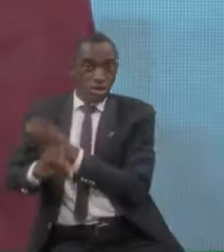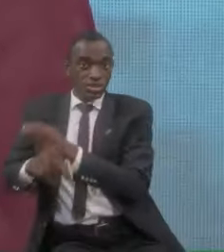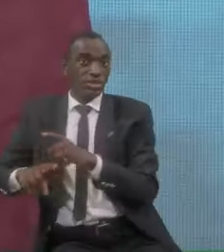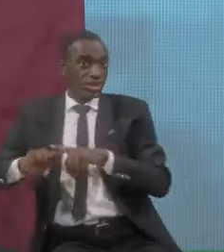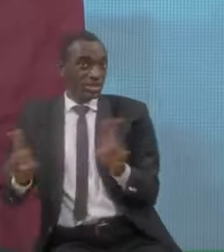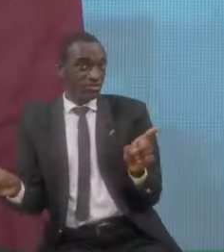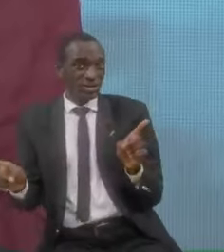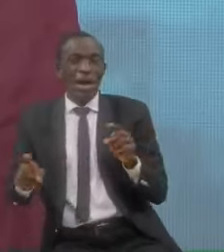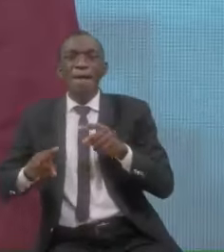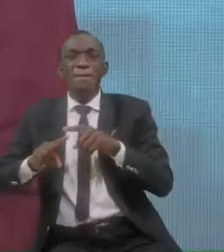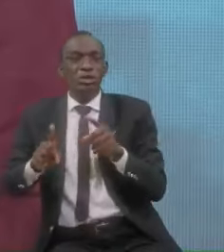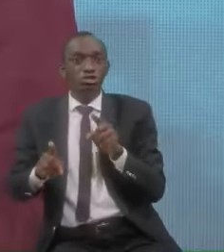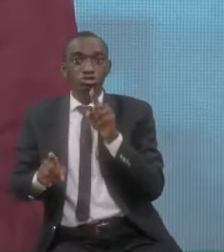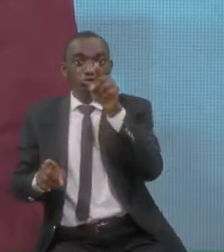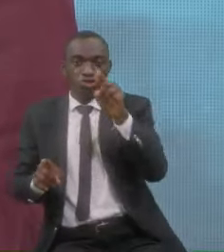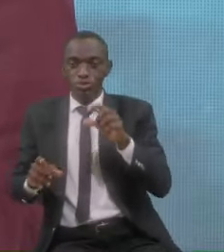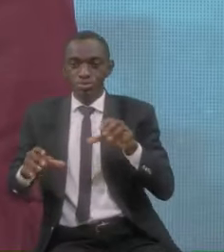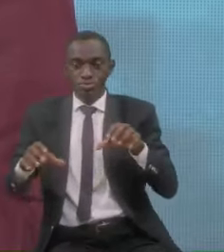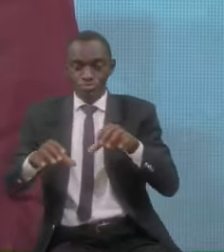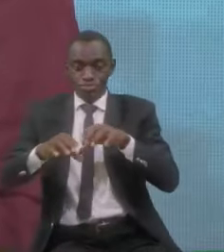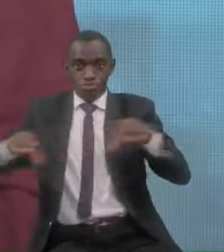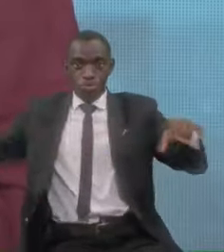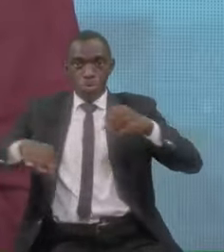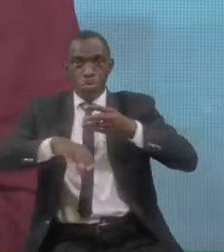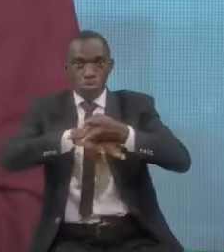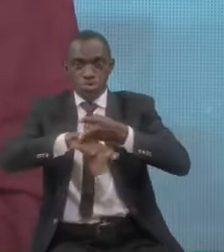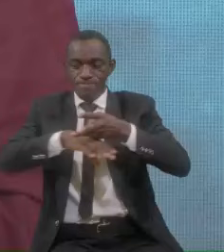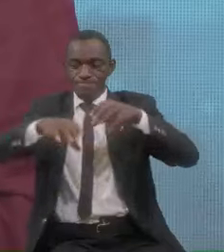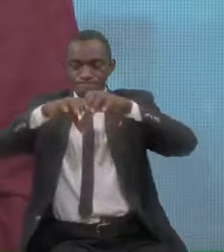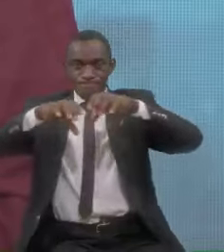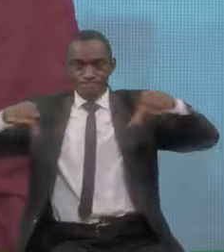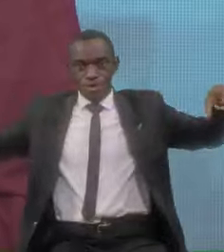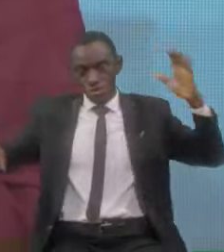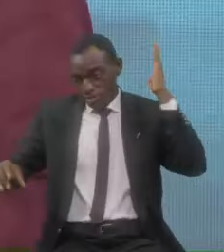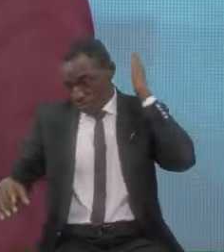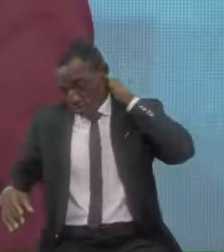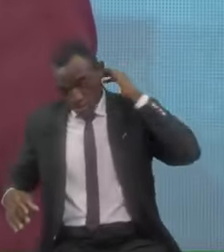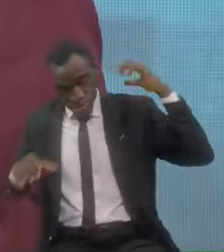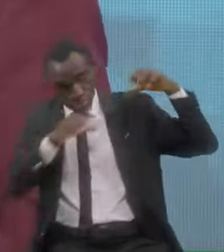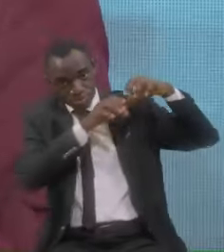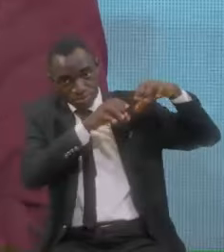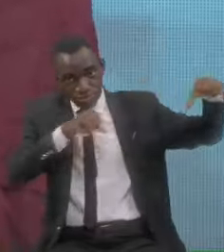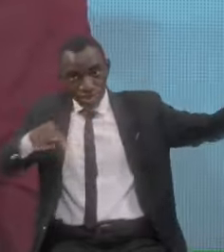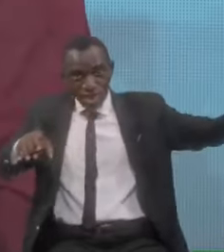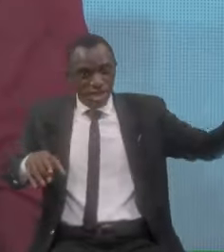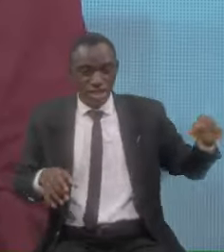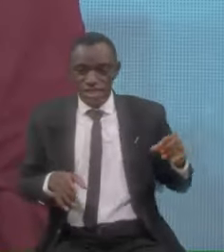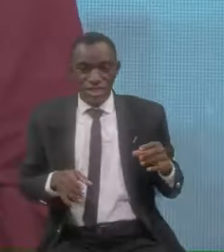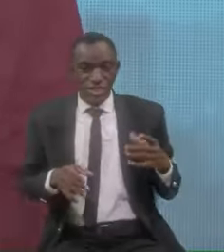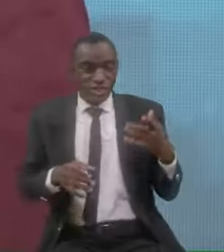the ass is unintelligent, the ass is not fast in